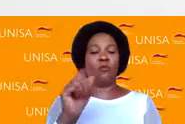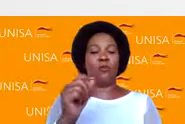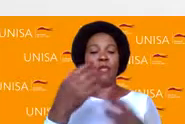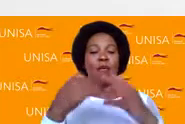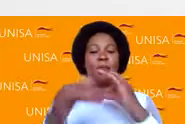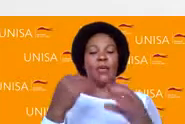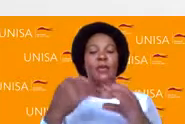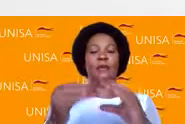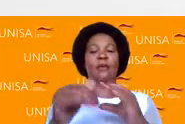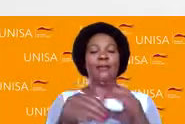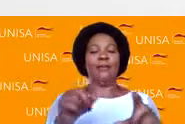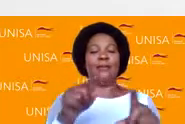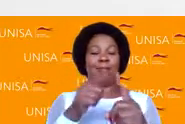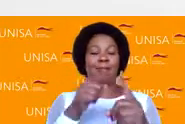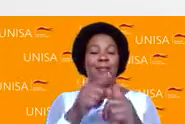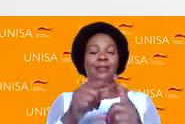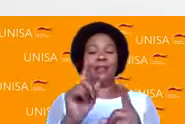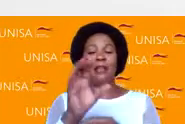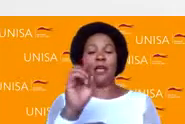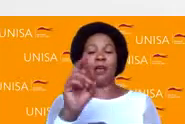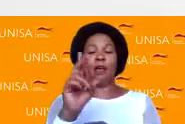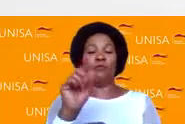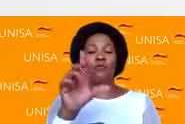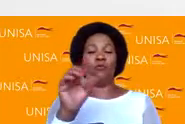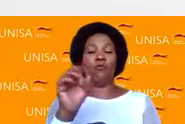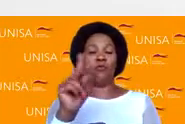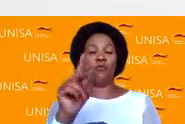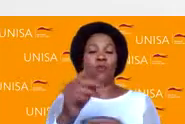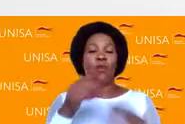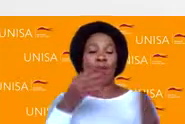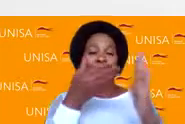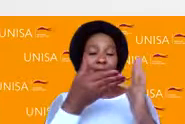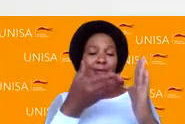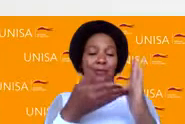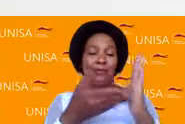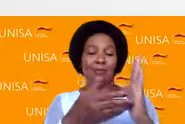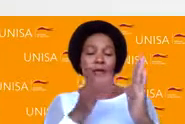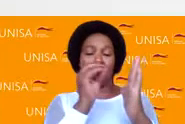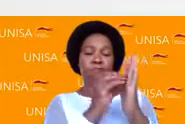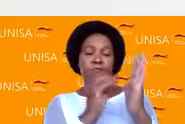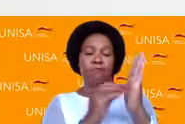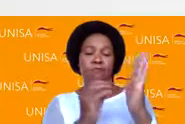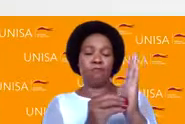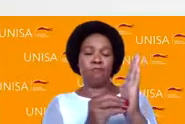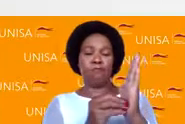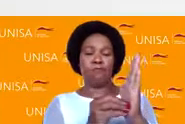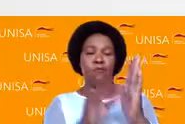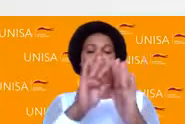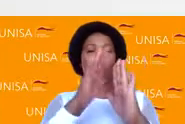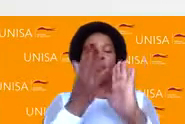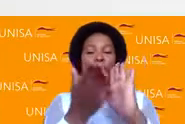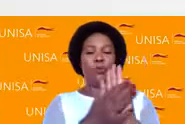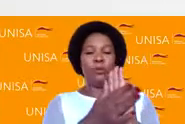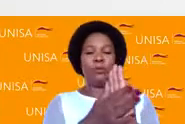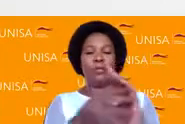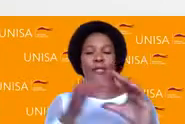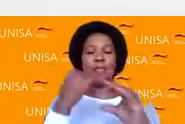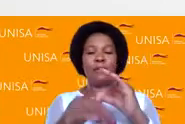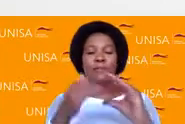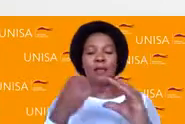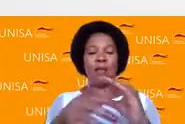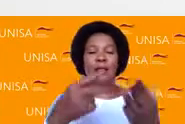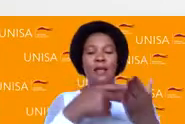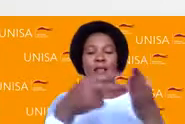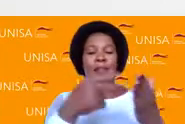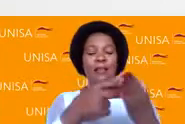Outlook. So here you have to type in your complete email address. So that's your student number at